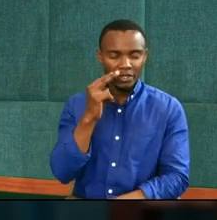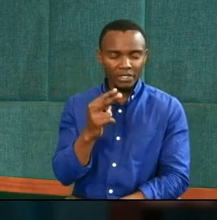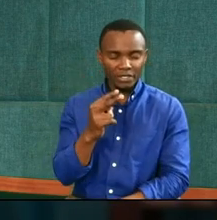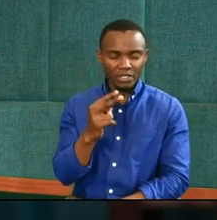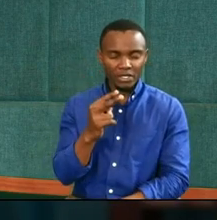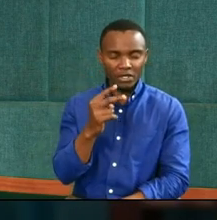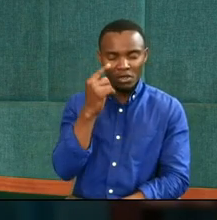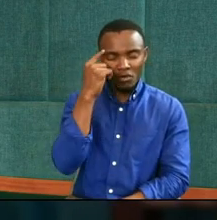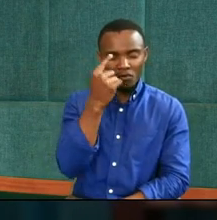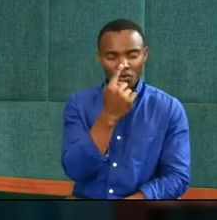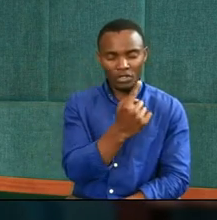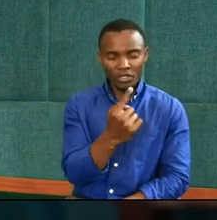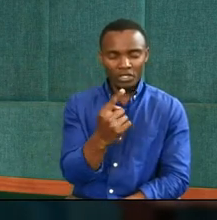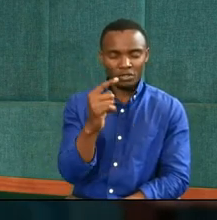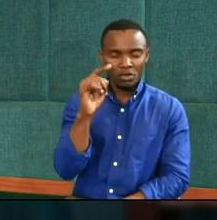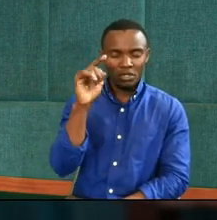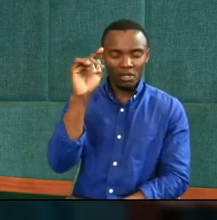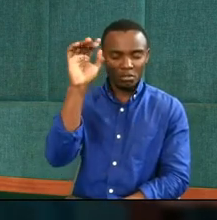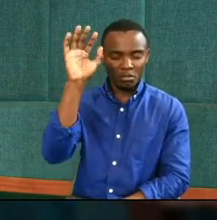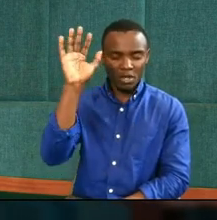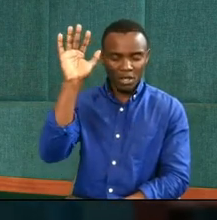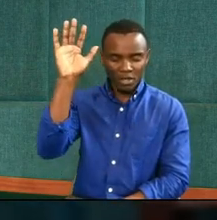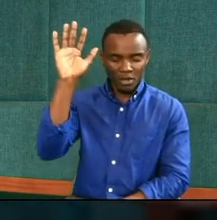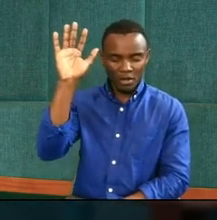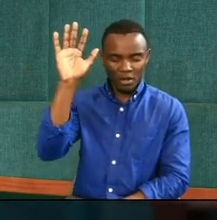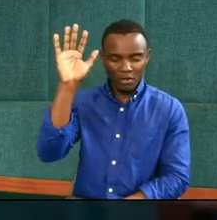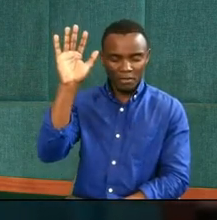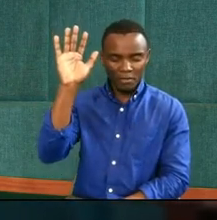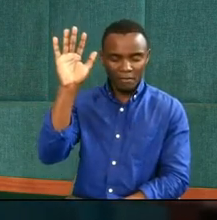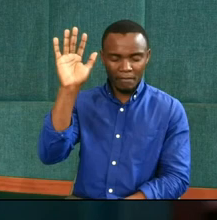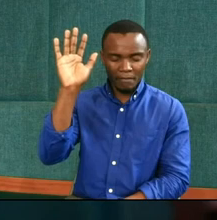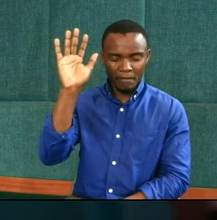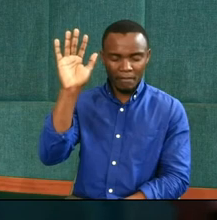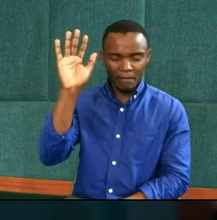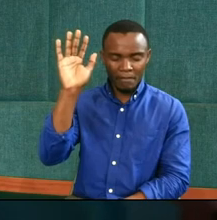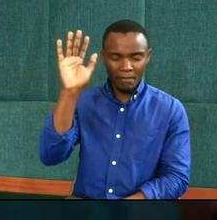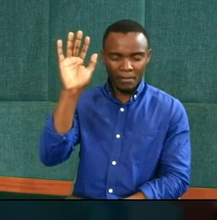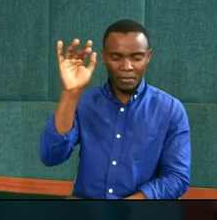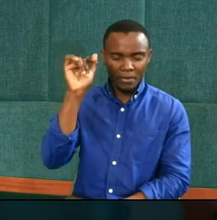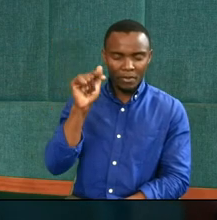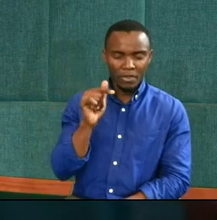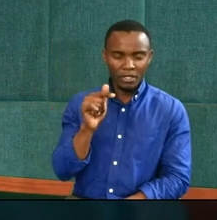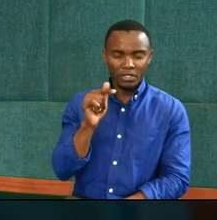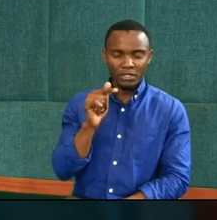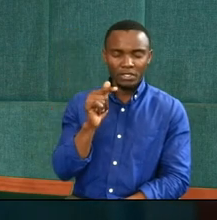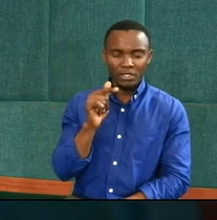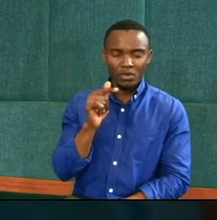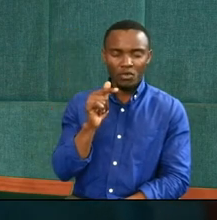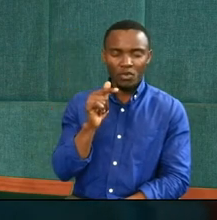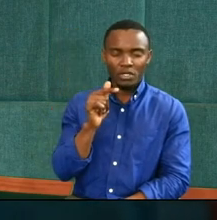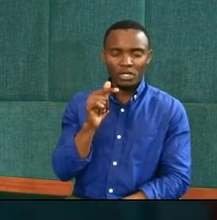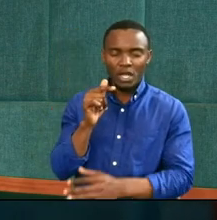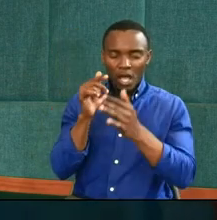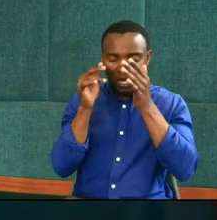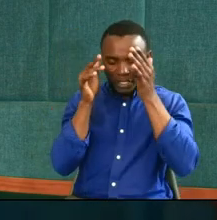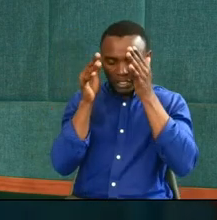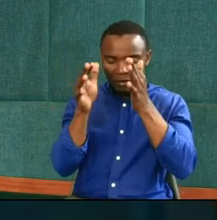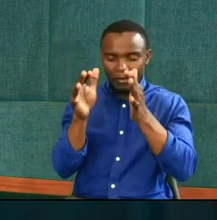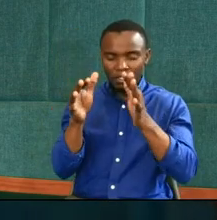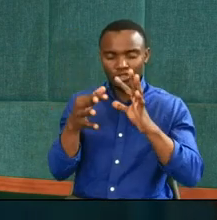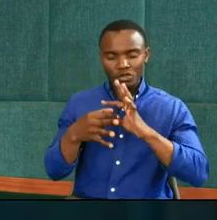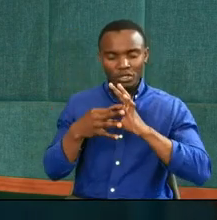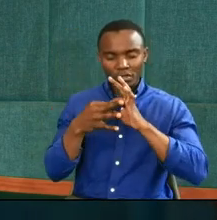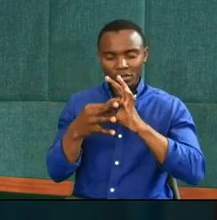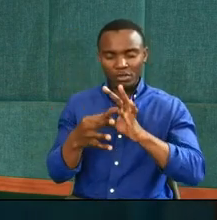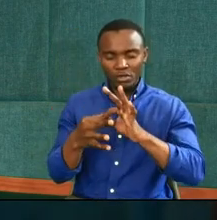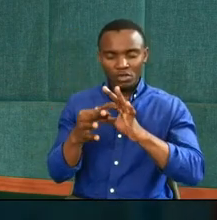that for every hand raised here this morning, is a solemn determination to make it